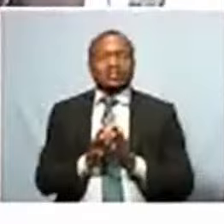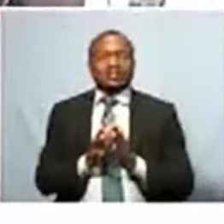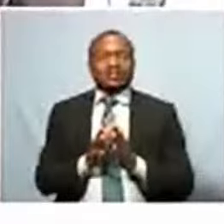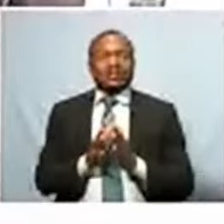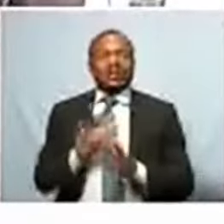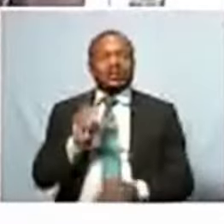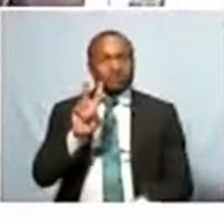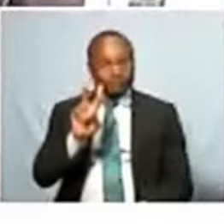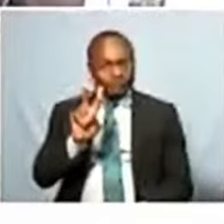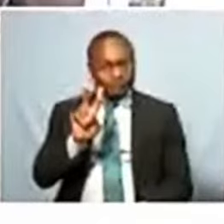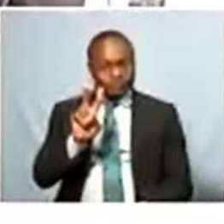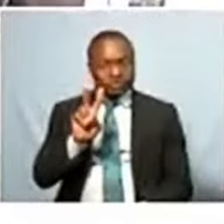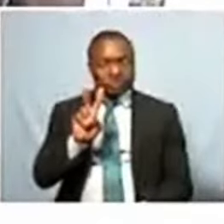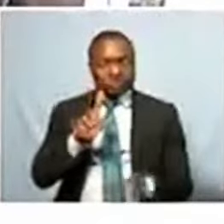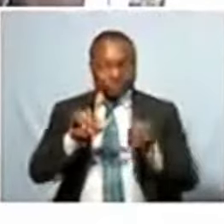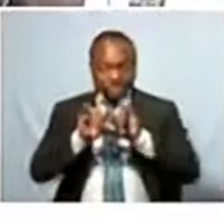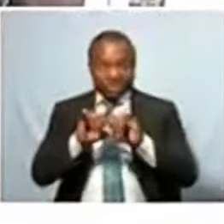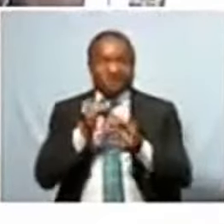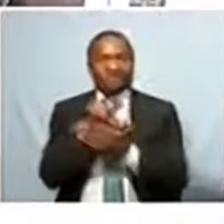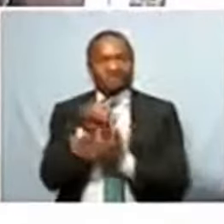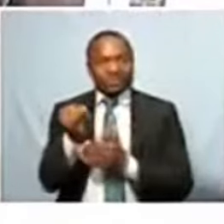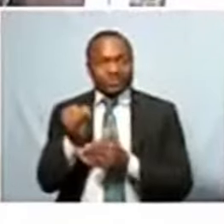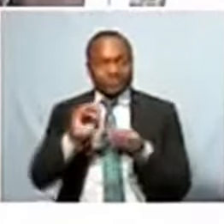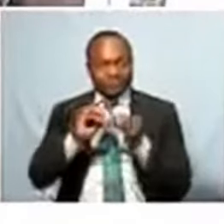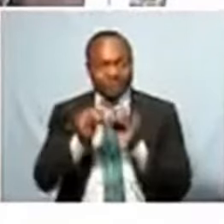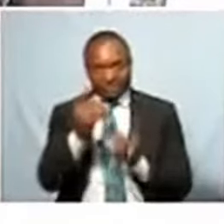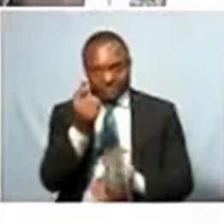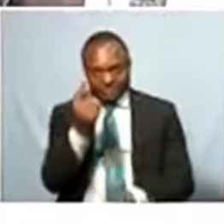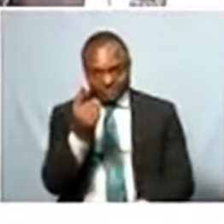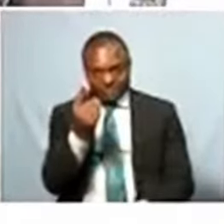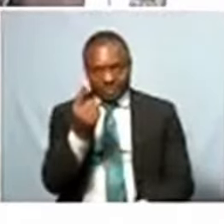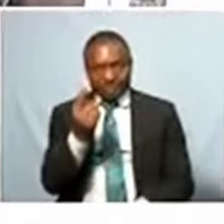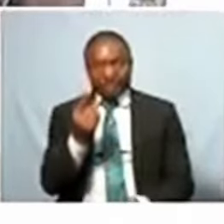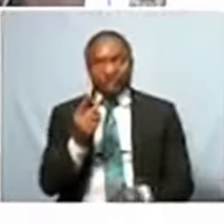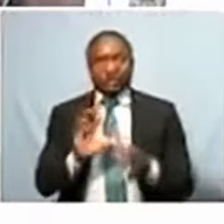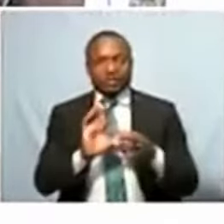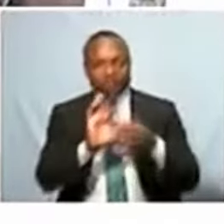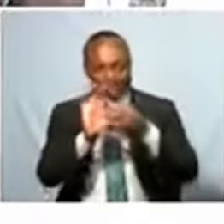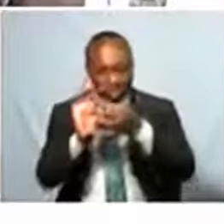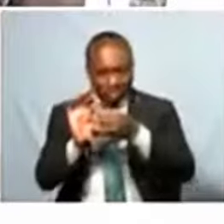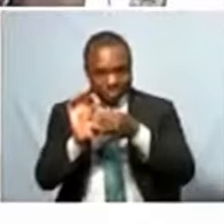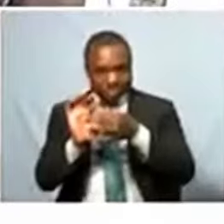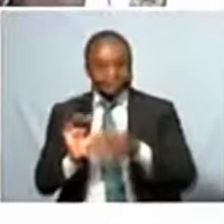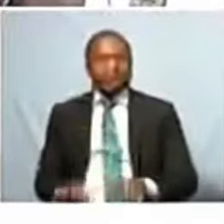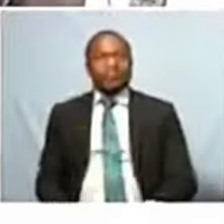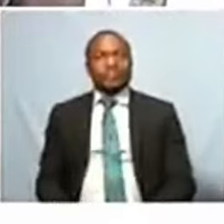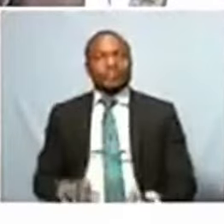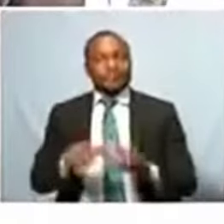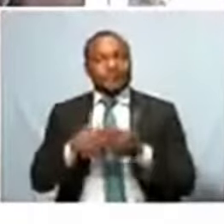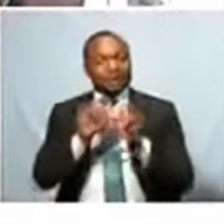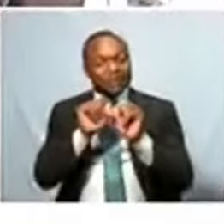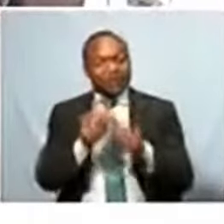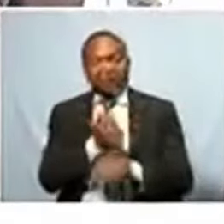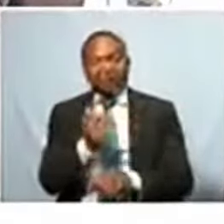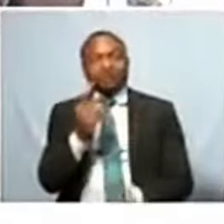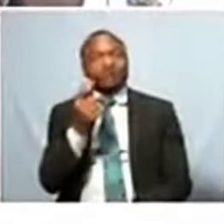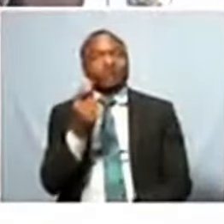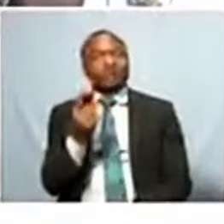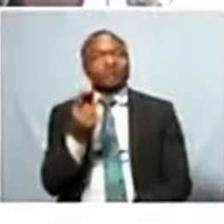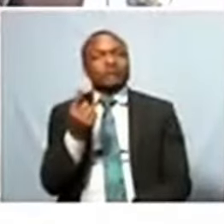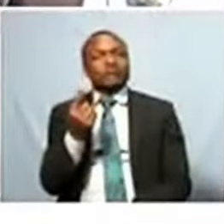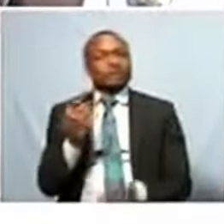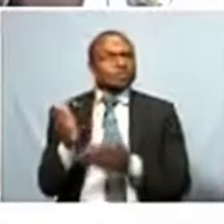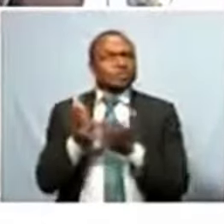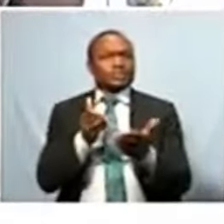on two fundamental issues. Number one is unity. How can anyone